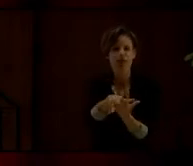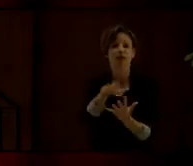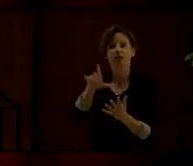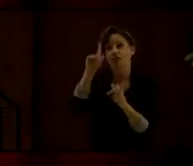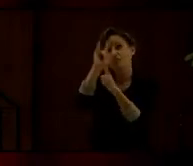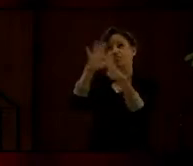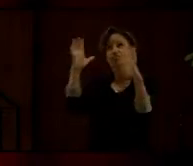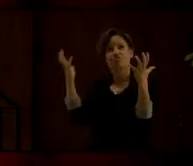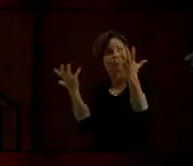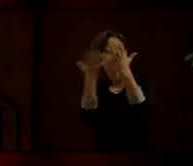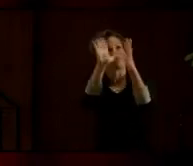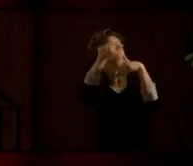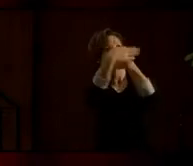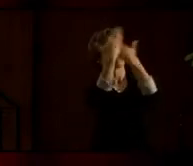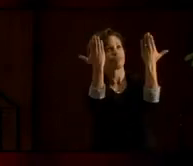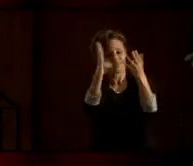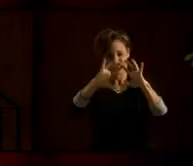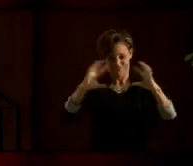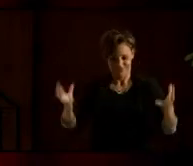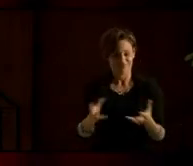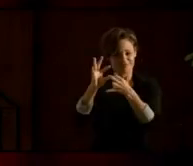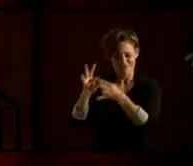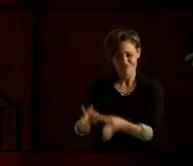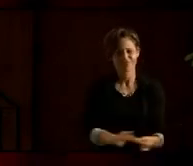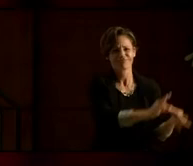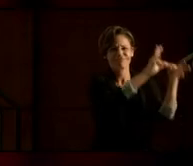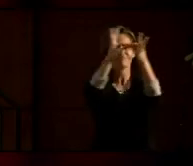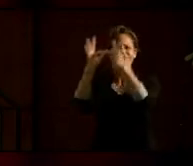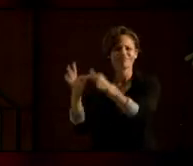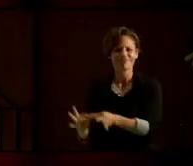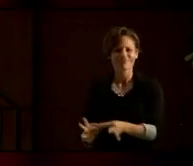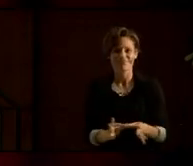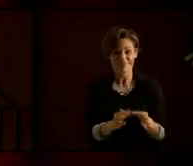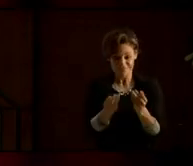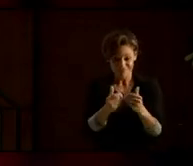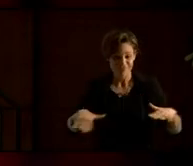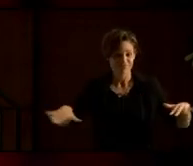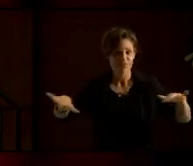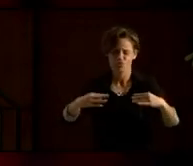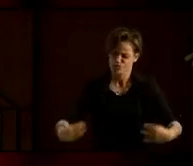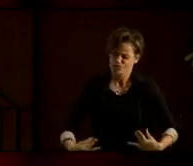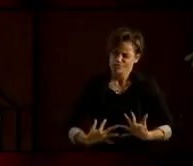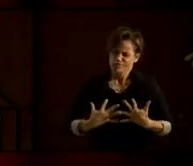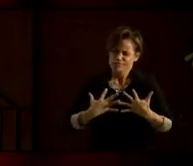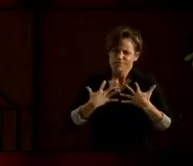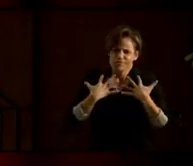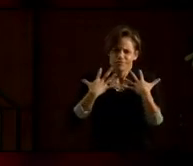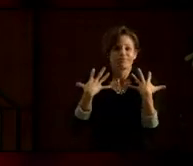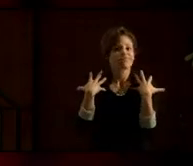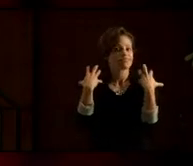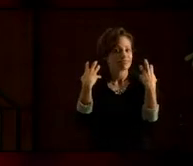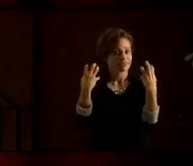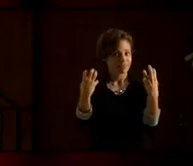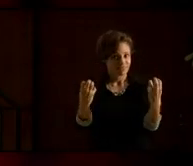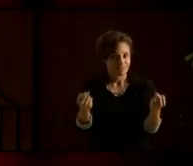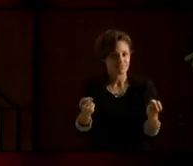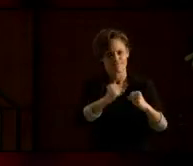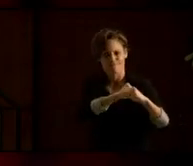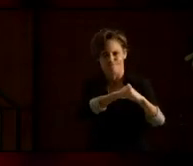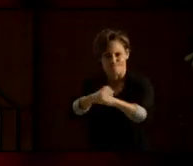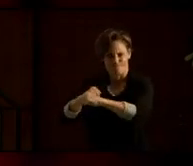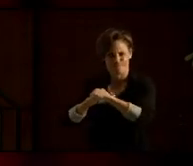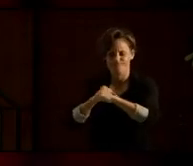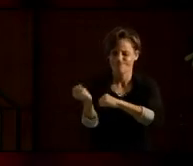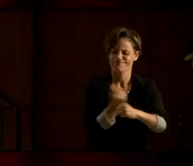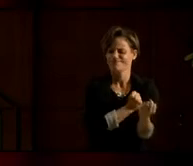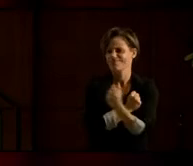of earth and sky and a community of living beings. This land is part of a relationship that has nourished, healed, protected,